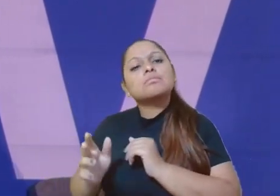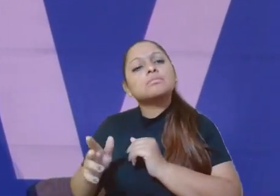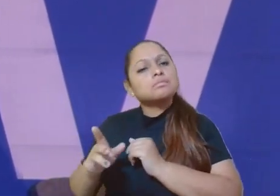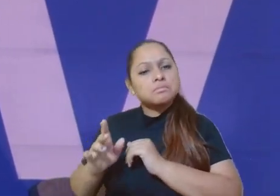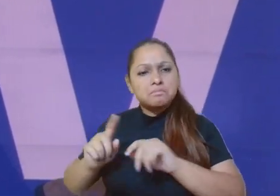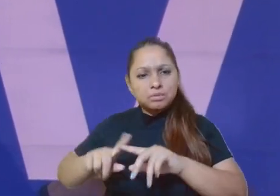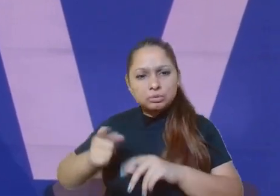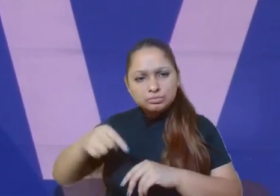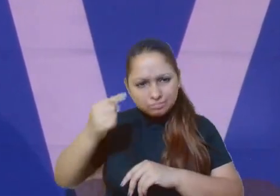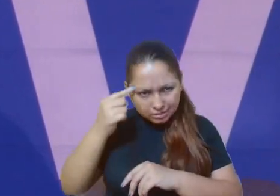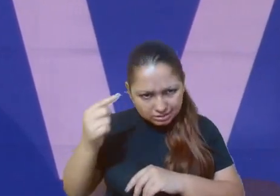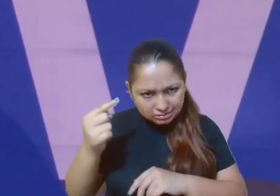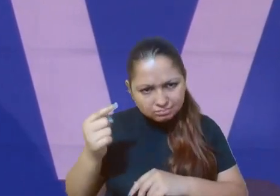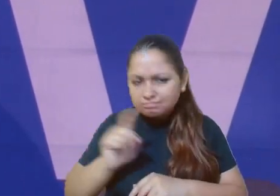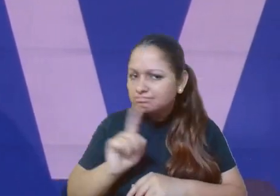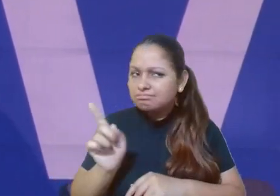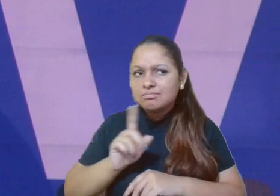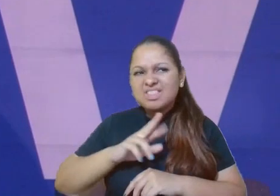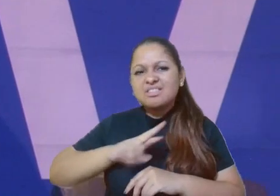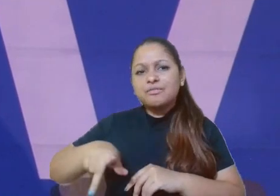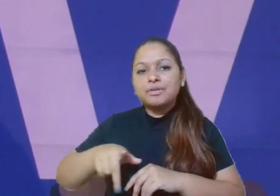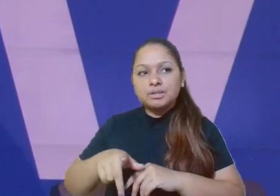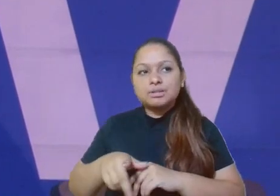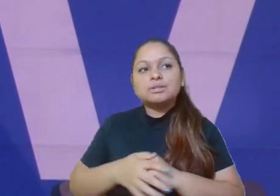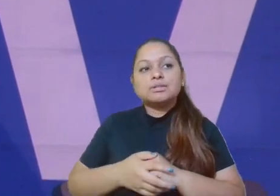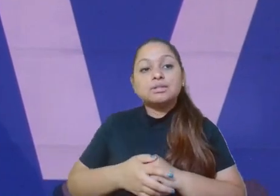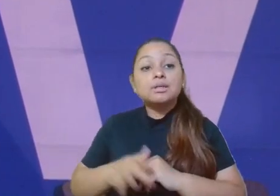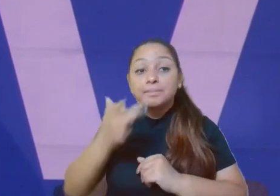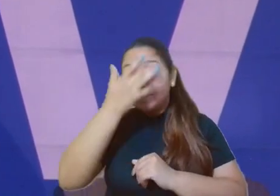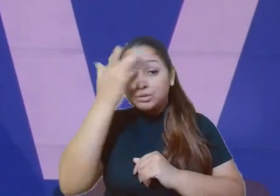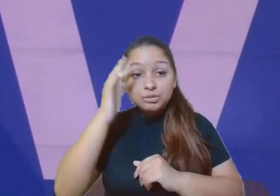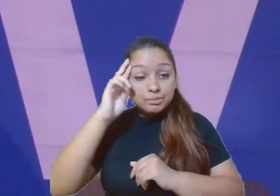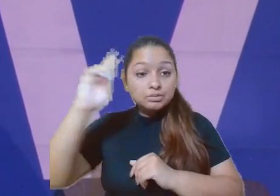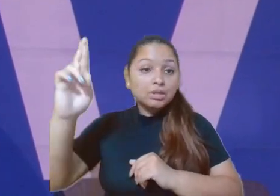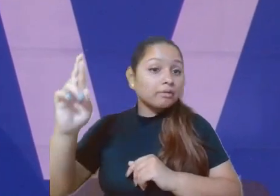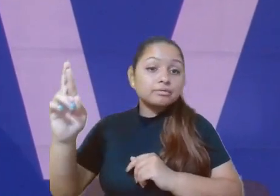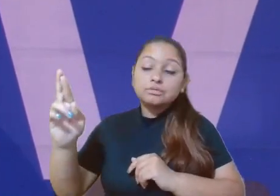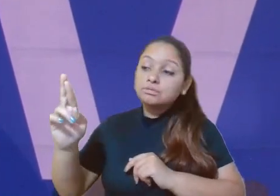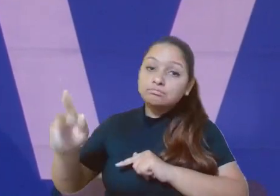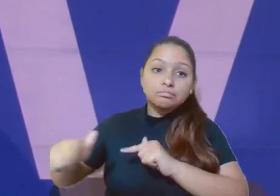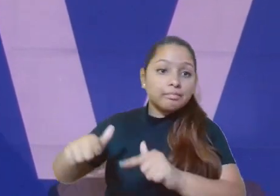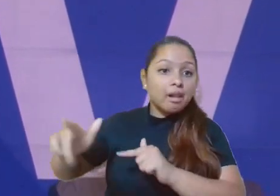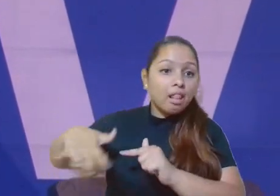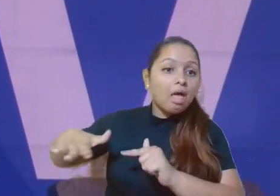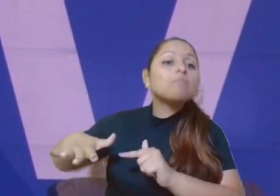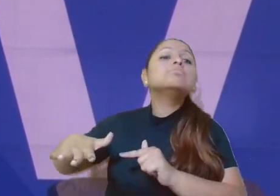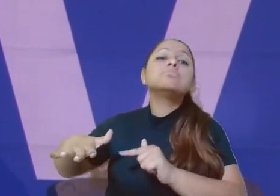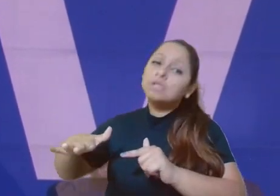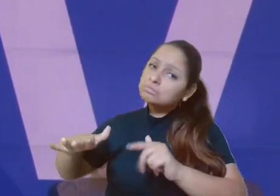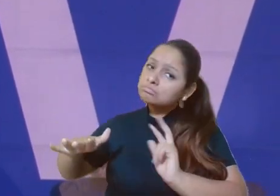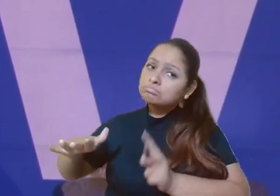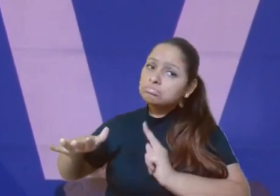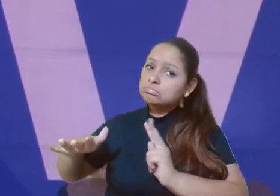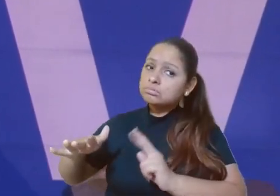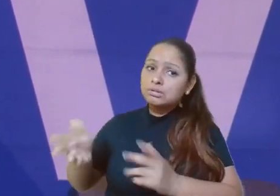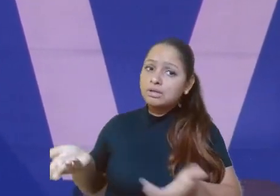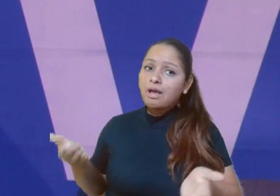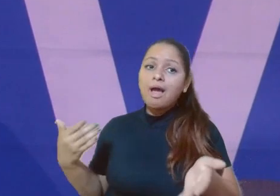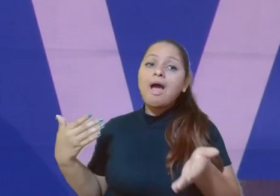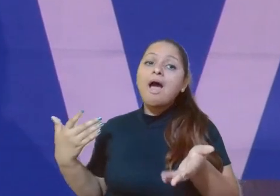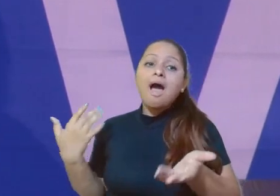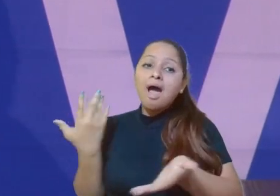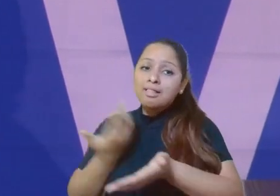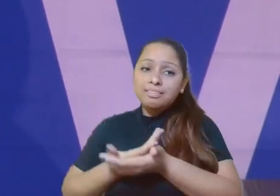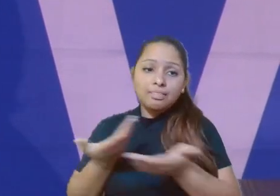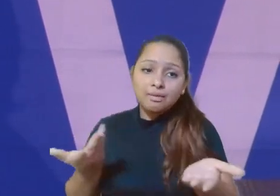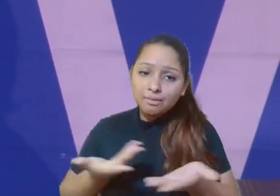tech part, to become a big business that was showed the IPO, that and it was really successful. The idea is to build together, and this is